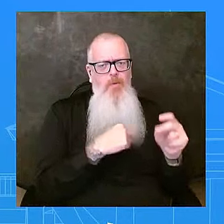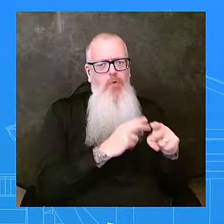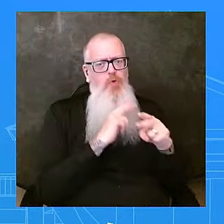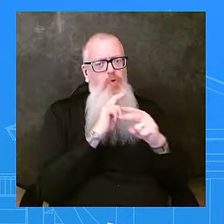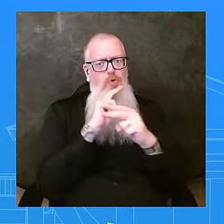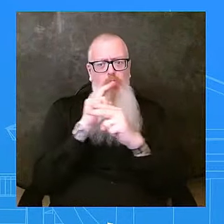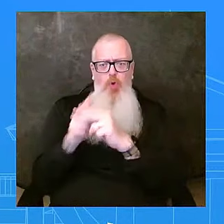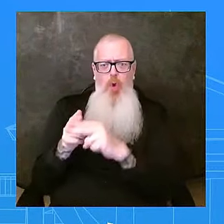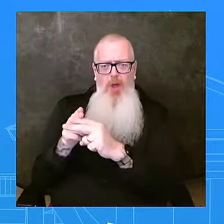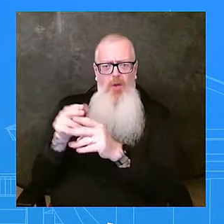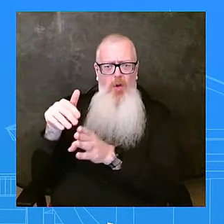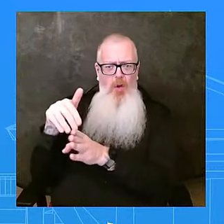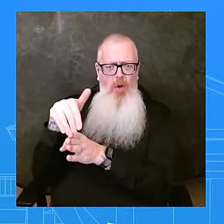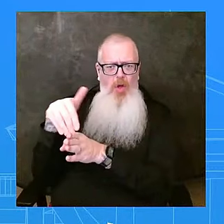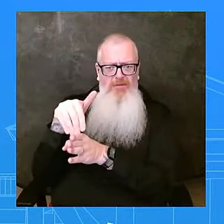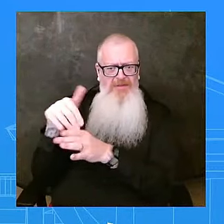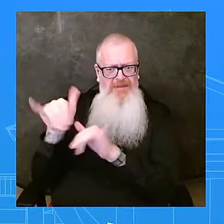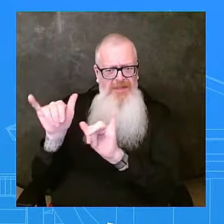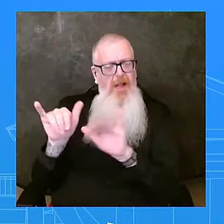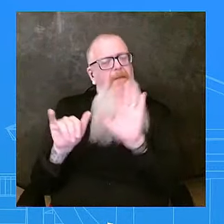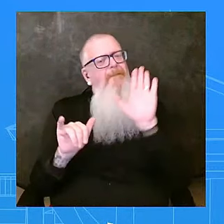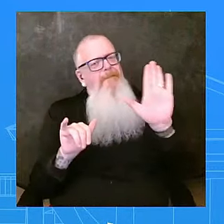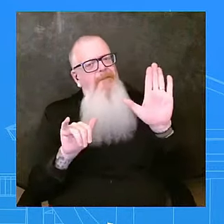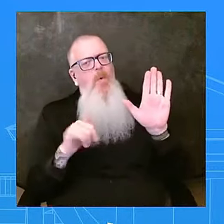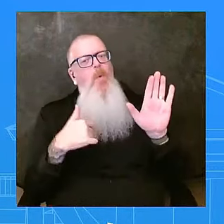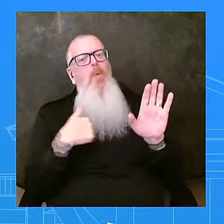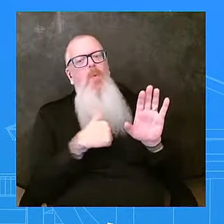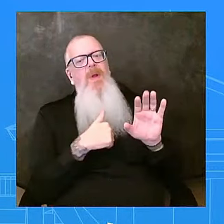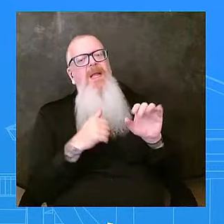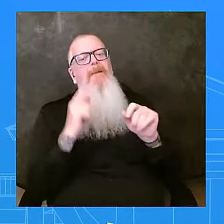that even for